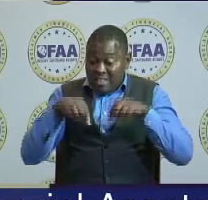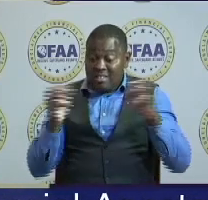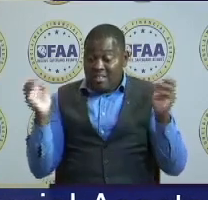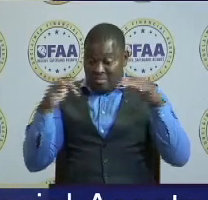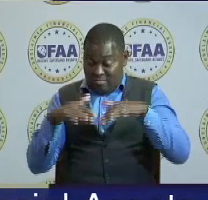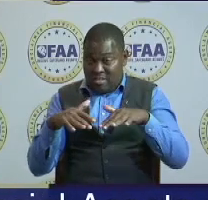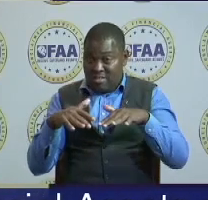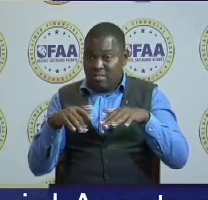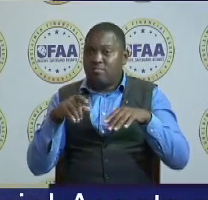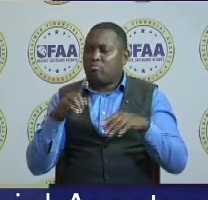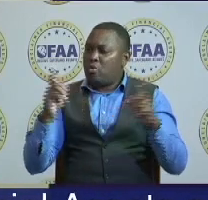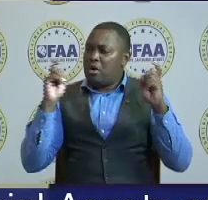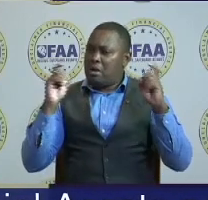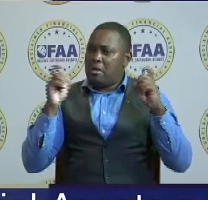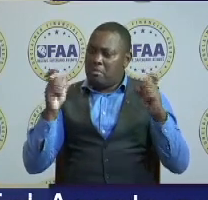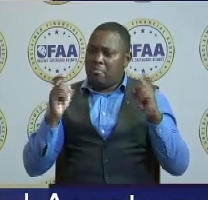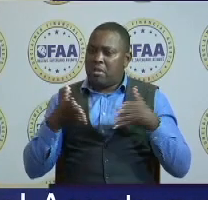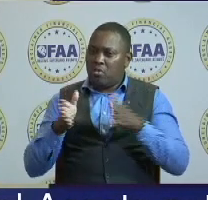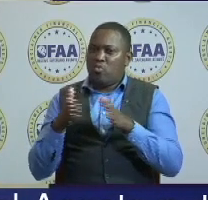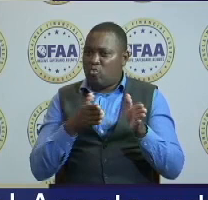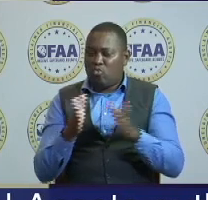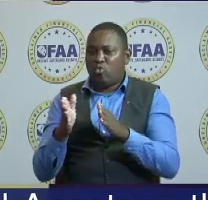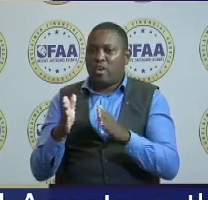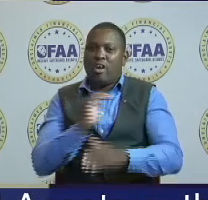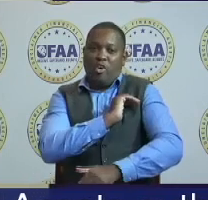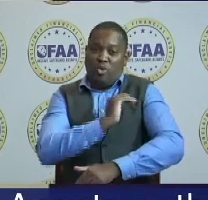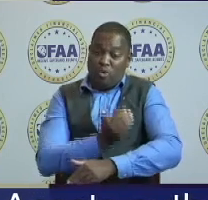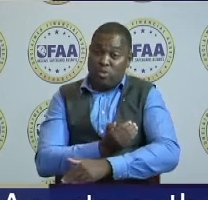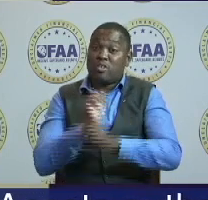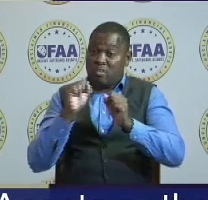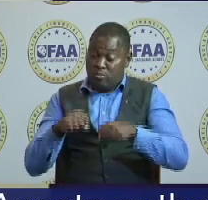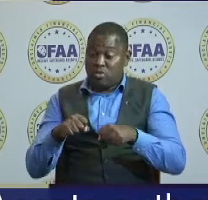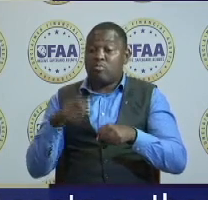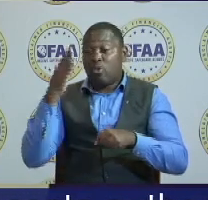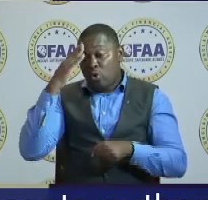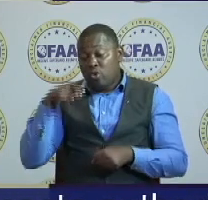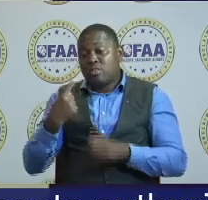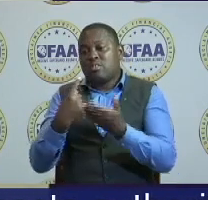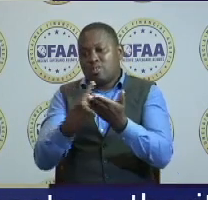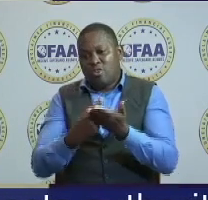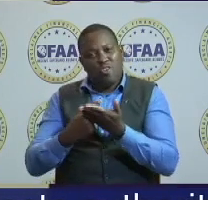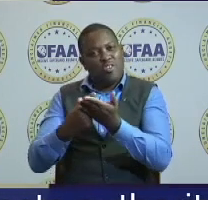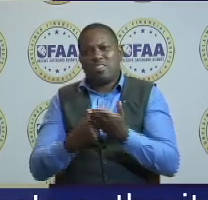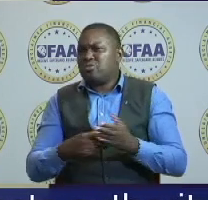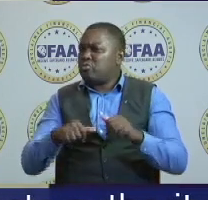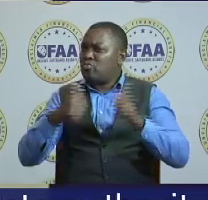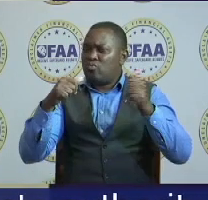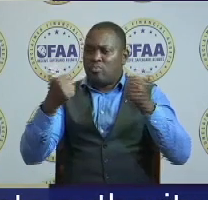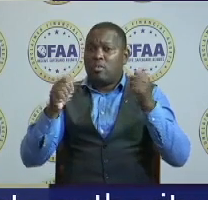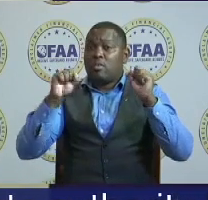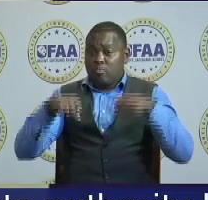big endeavors by the authority to ensure that this conversation is cordial, so that we can be